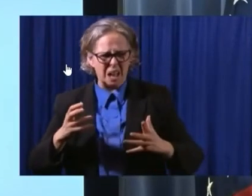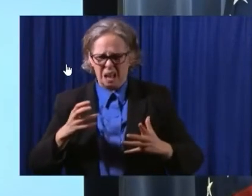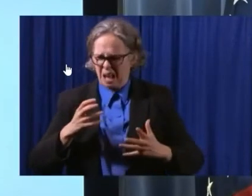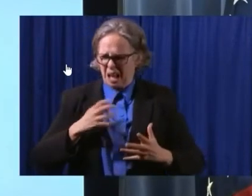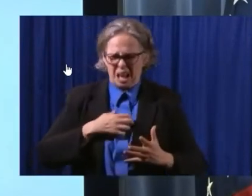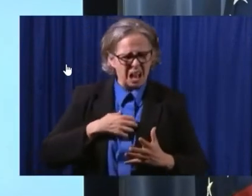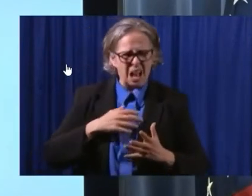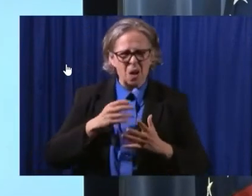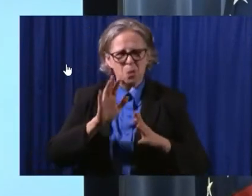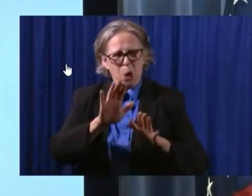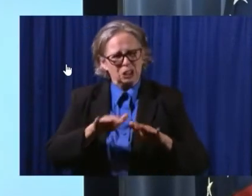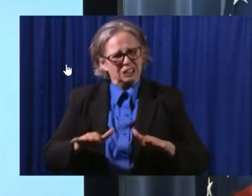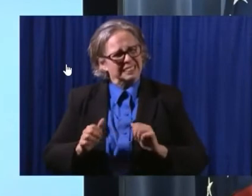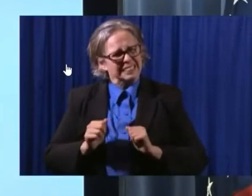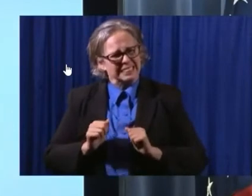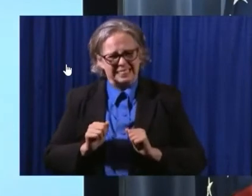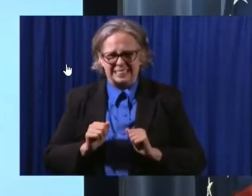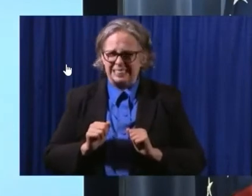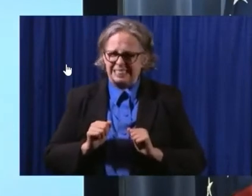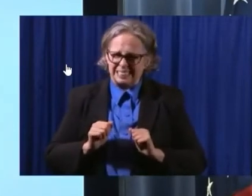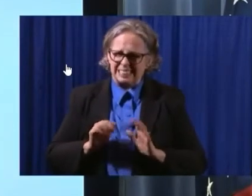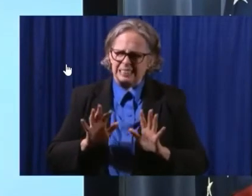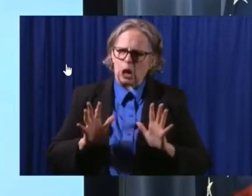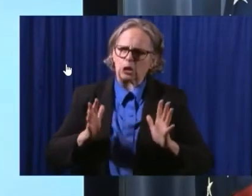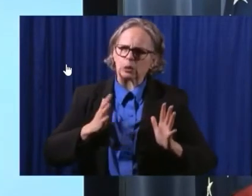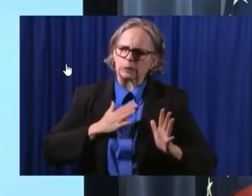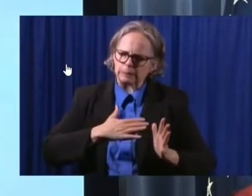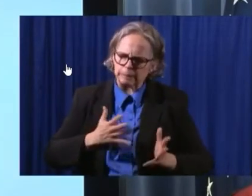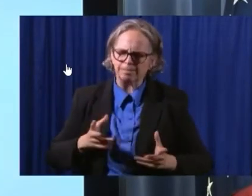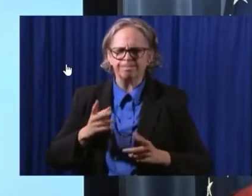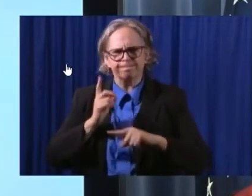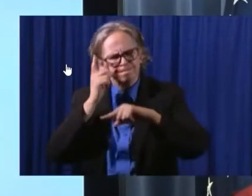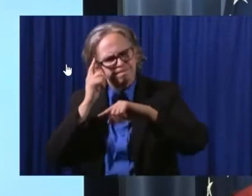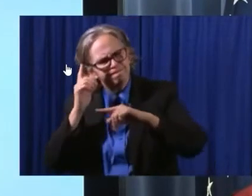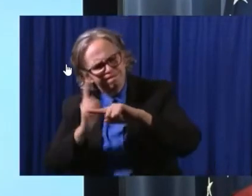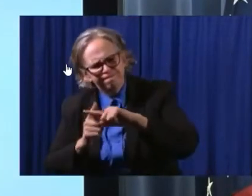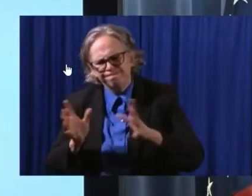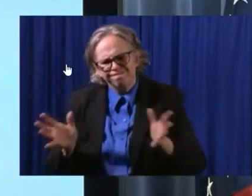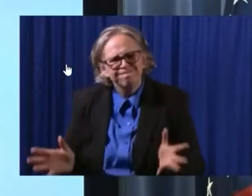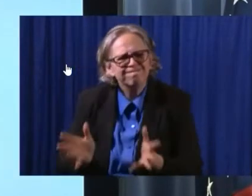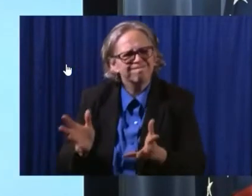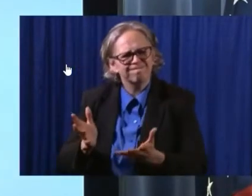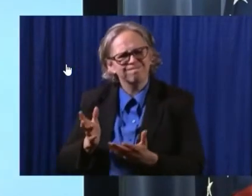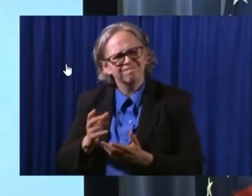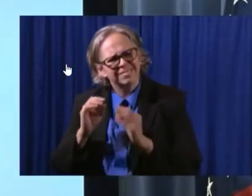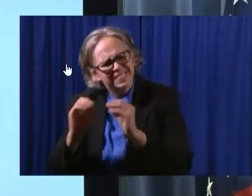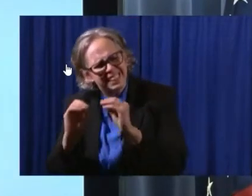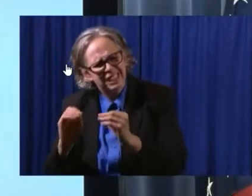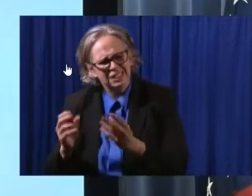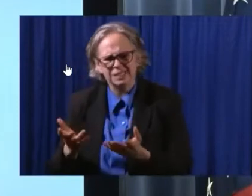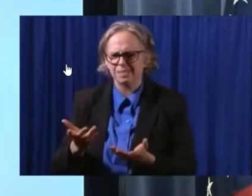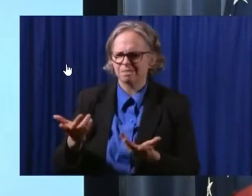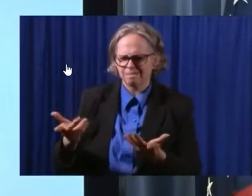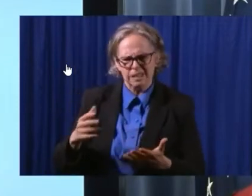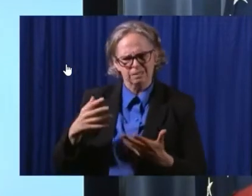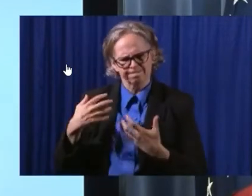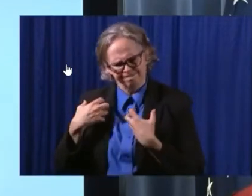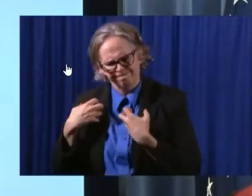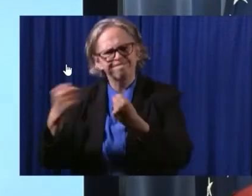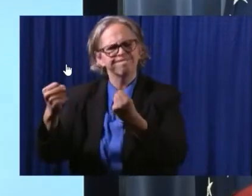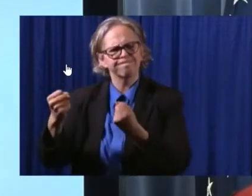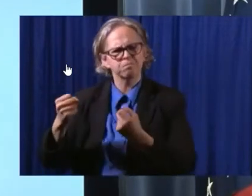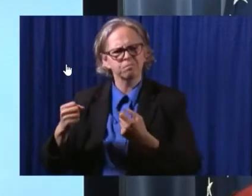by teaching them to make the best of it. Stay positive, and help teach them resilience and perseverance. If you have questions or concerns, call your